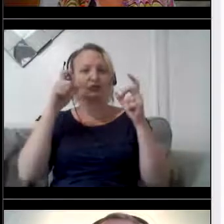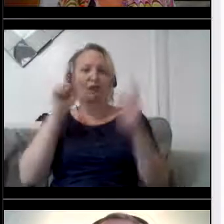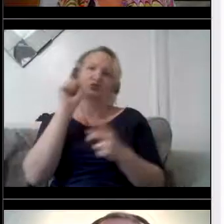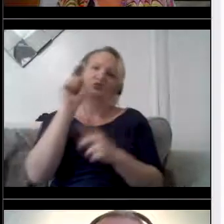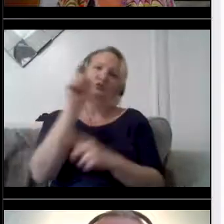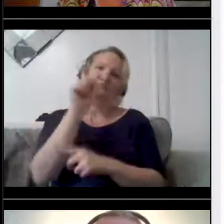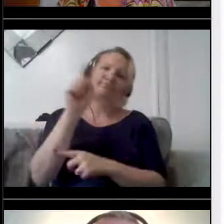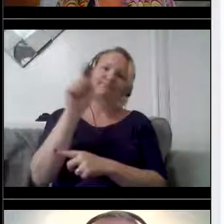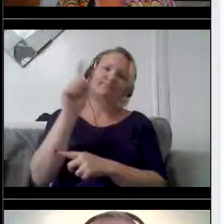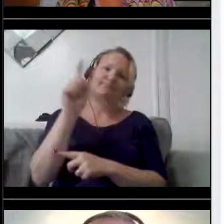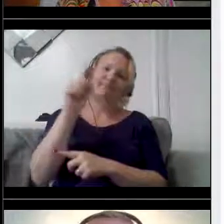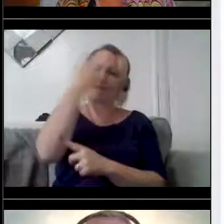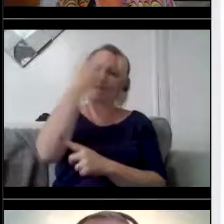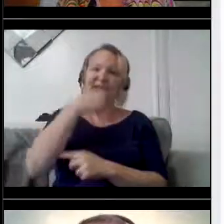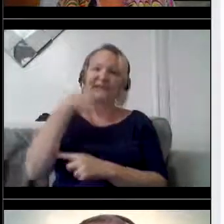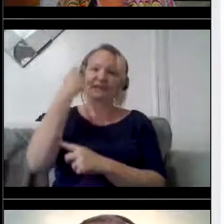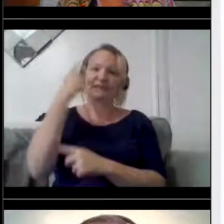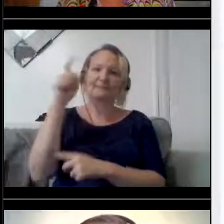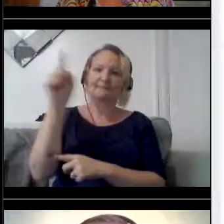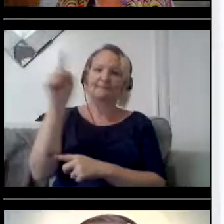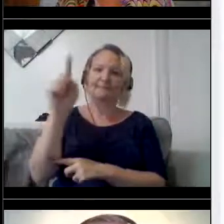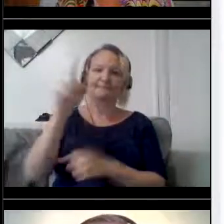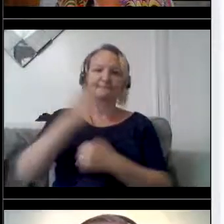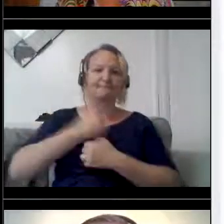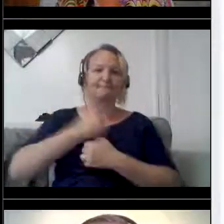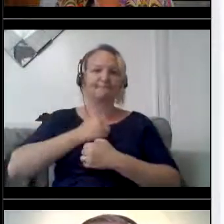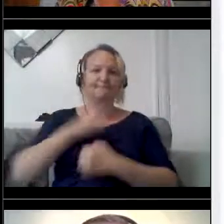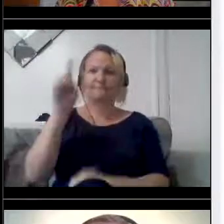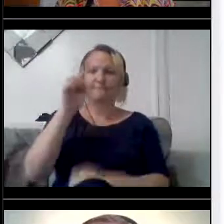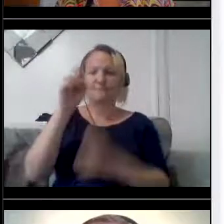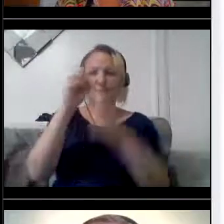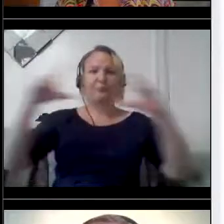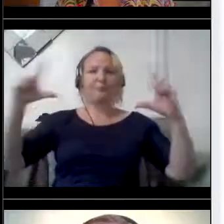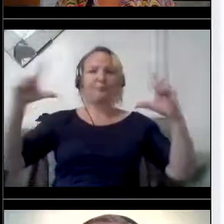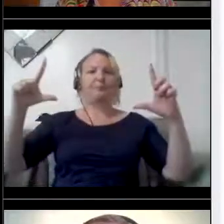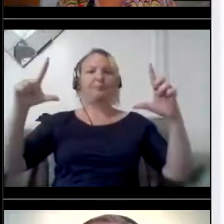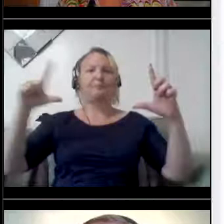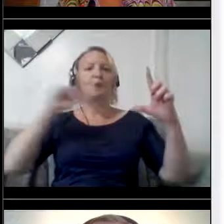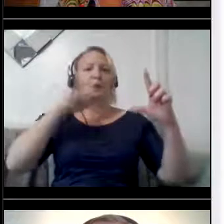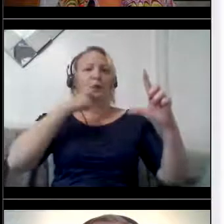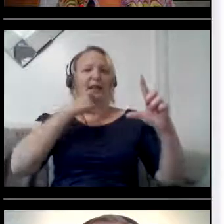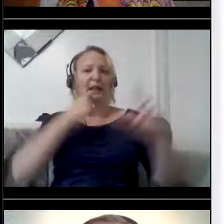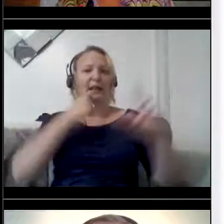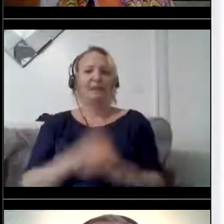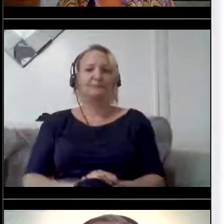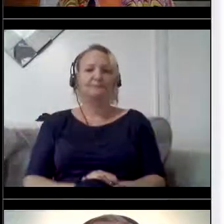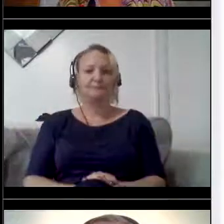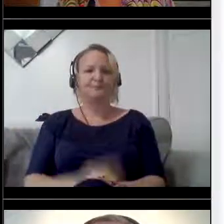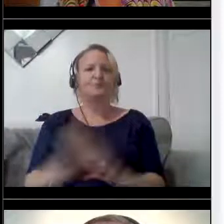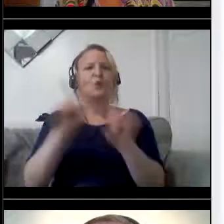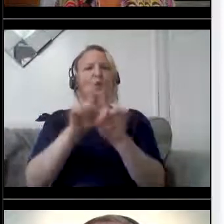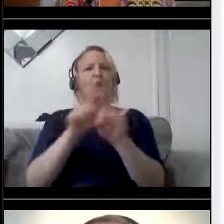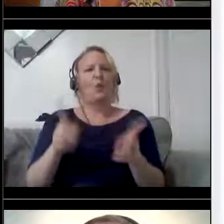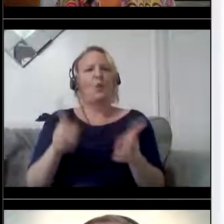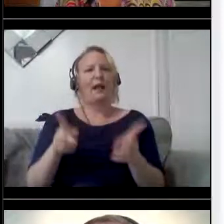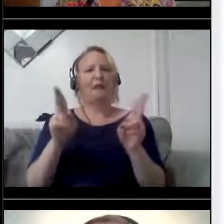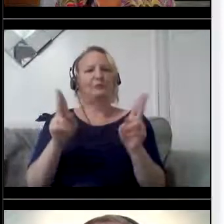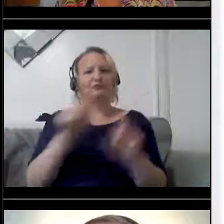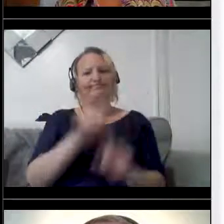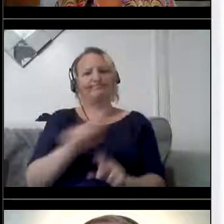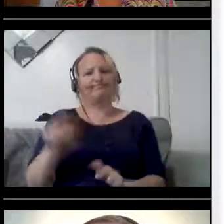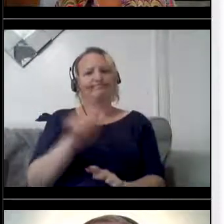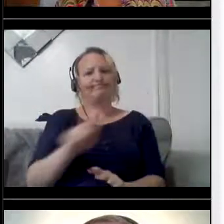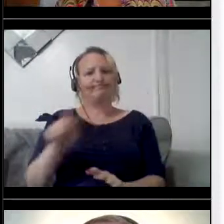hover your mouse over their camera and click the button to expand. The webinar will also have live captions. So